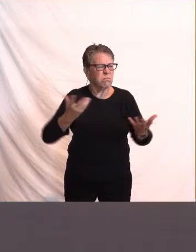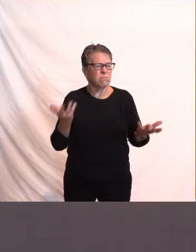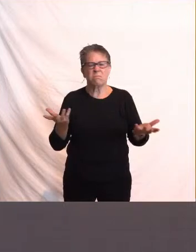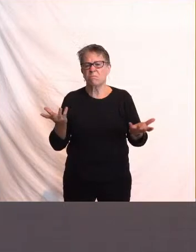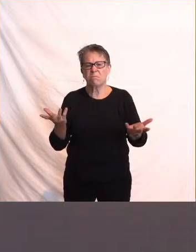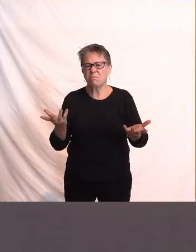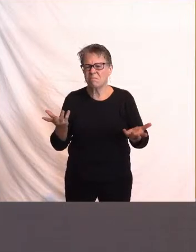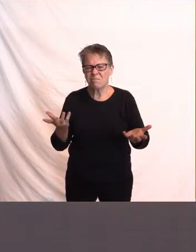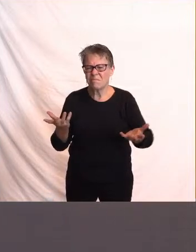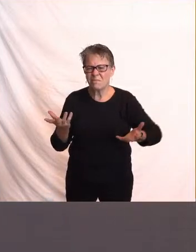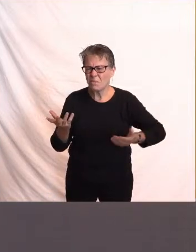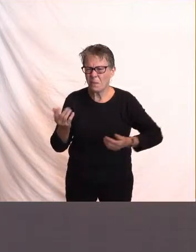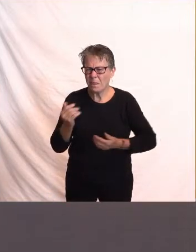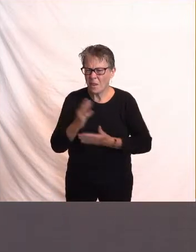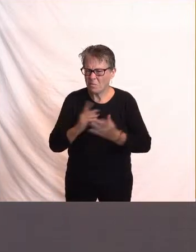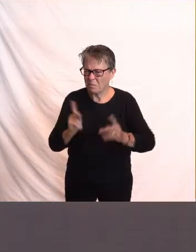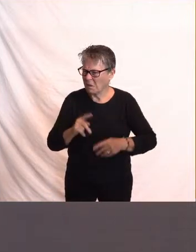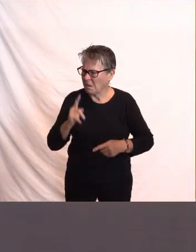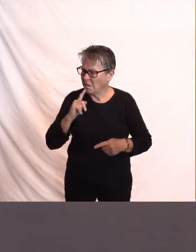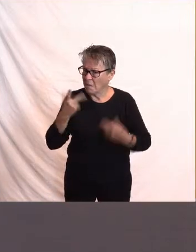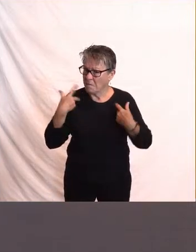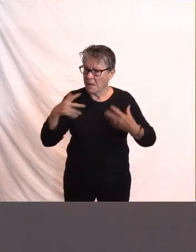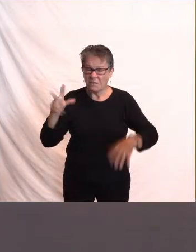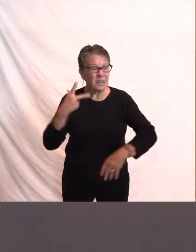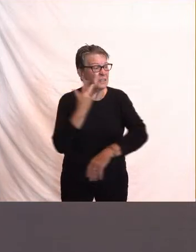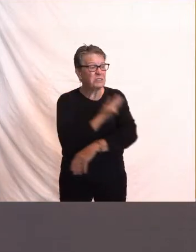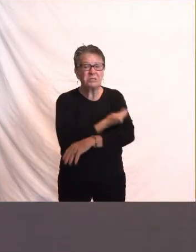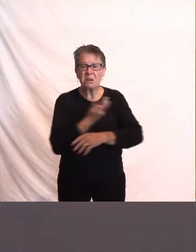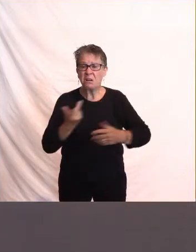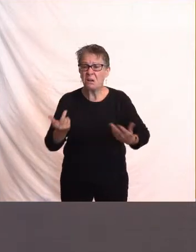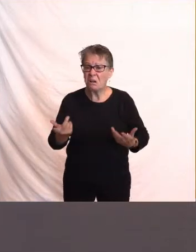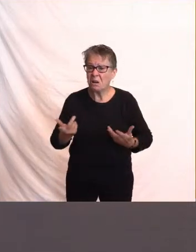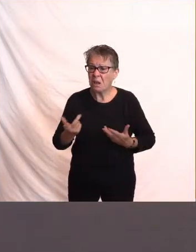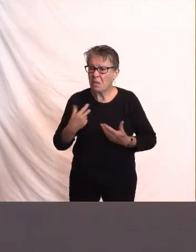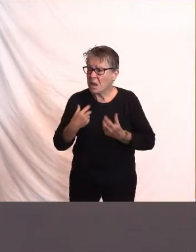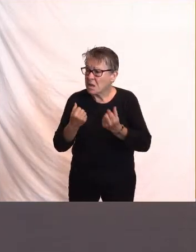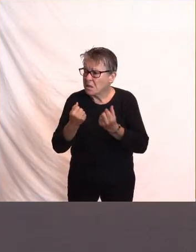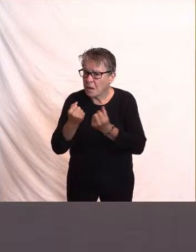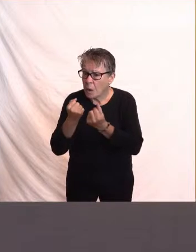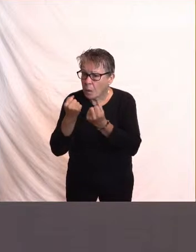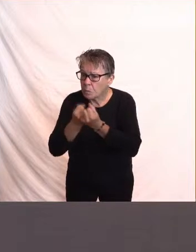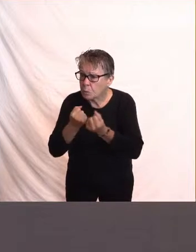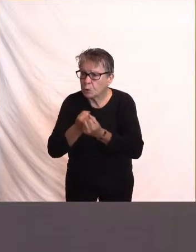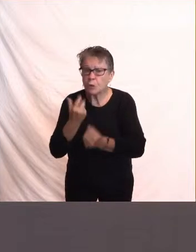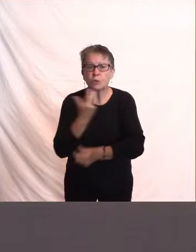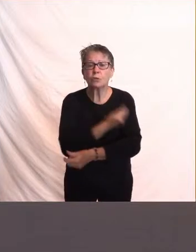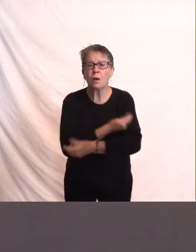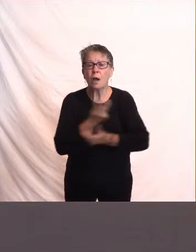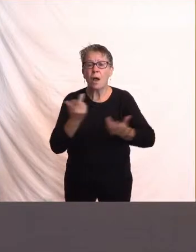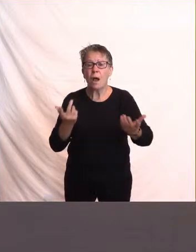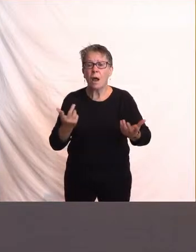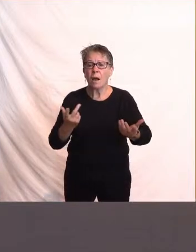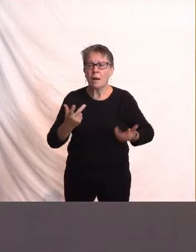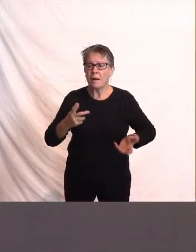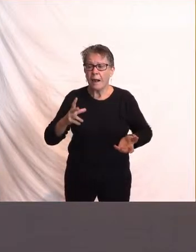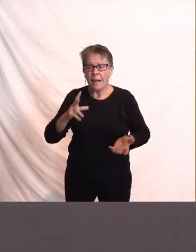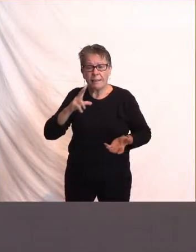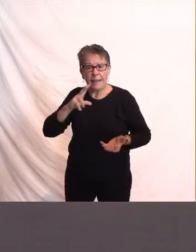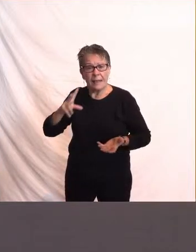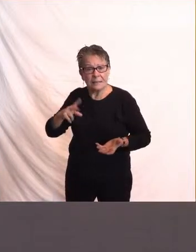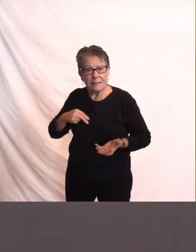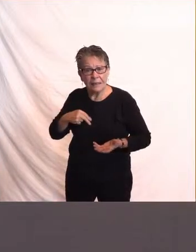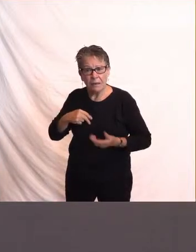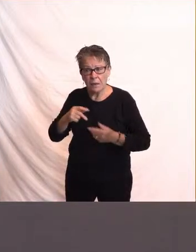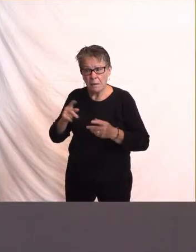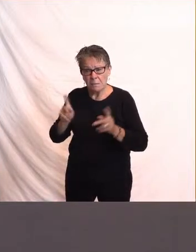got the booster. Everybody in my plan for Thanksgiving dinner, it's not going to be 100 people, it's going to be a